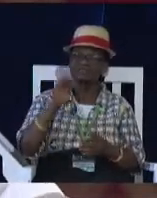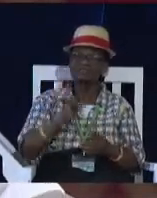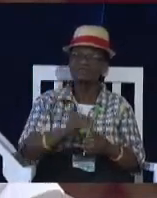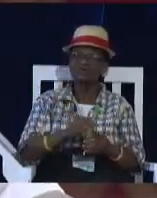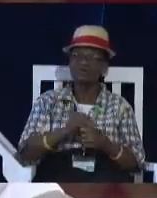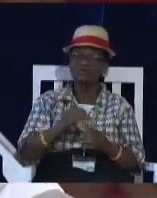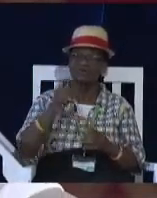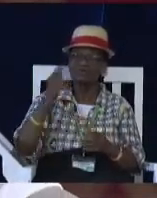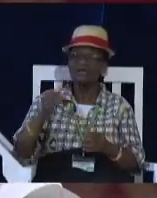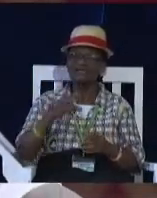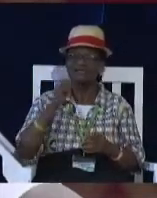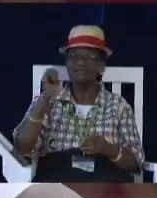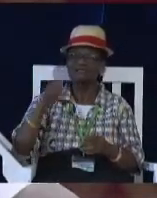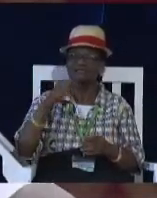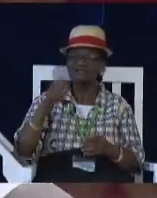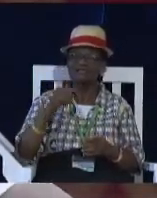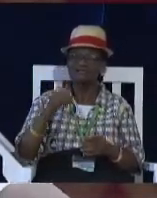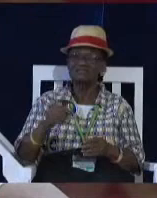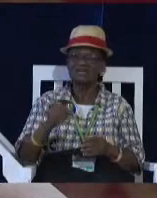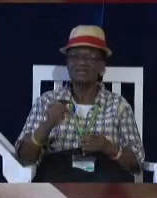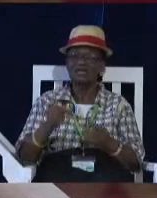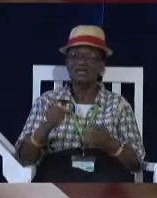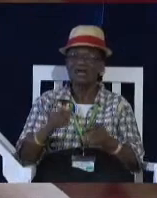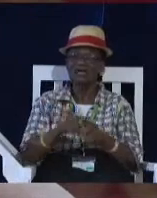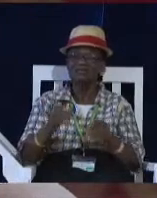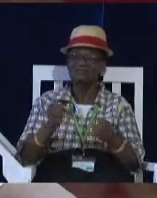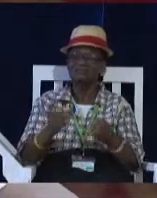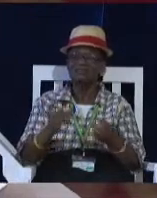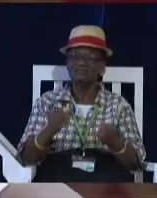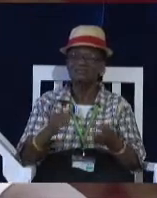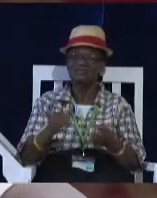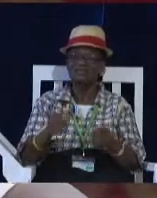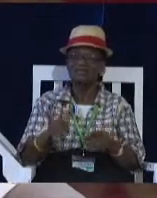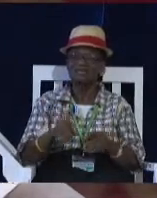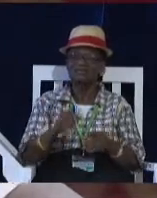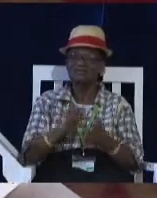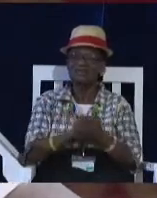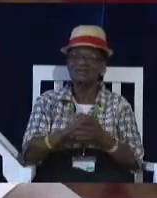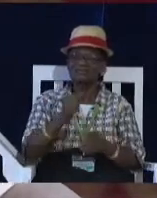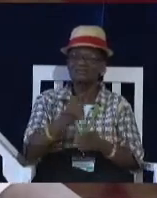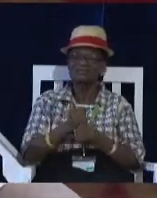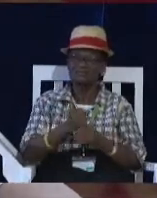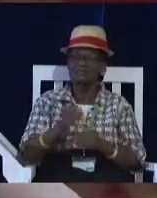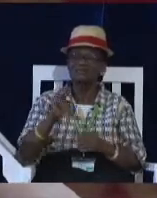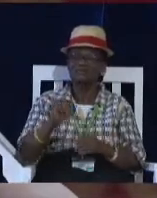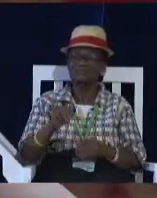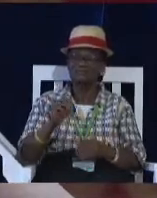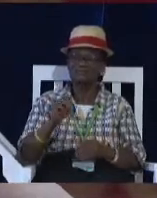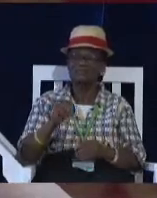him not, but to as many as received him, to them gave he power to be called children of God.